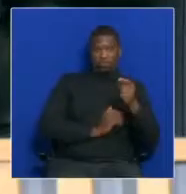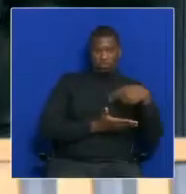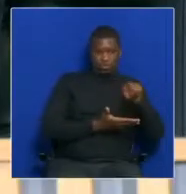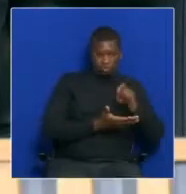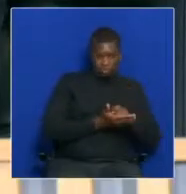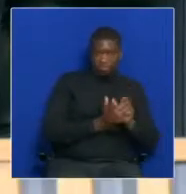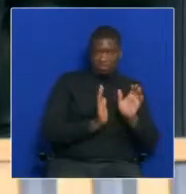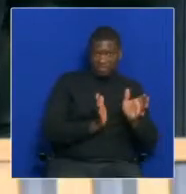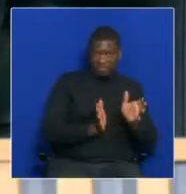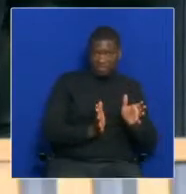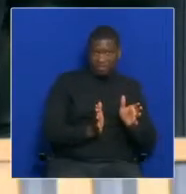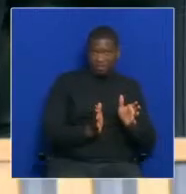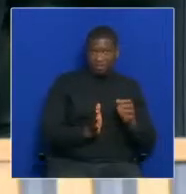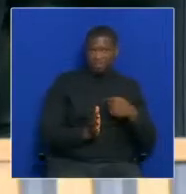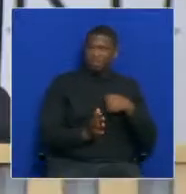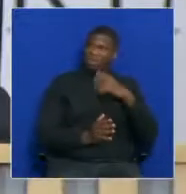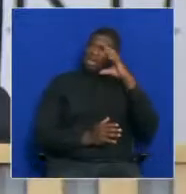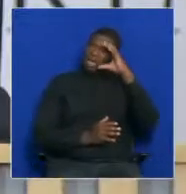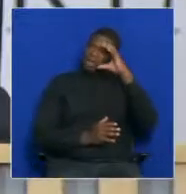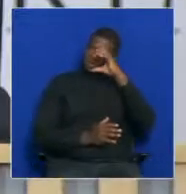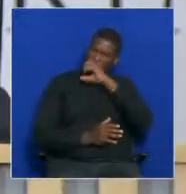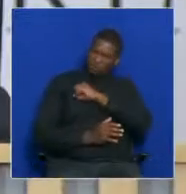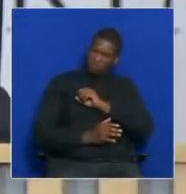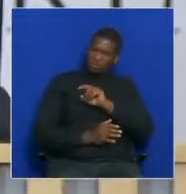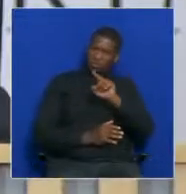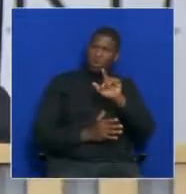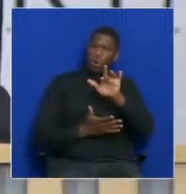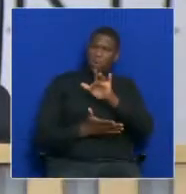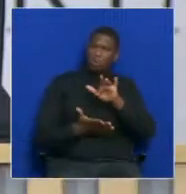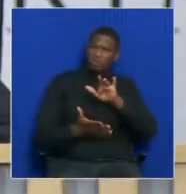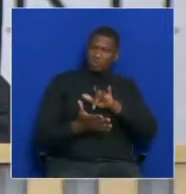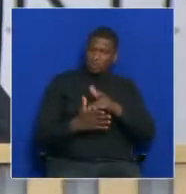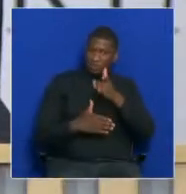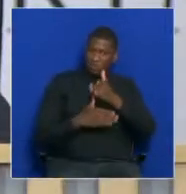have assumed by virtue of your position as the